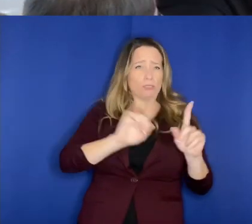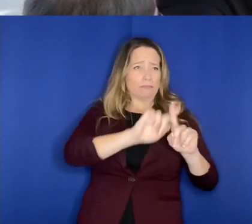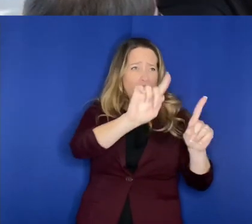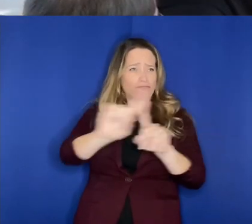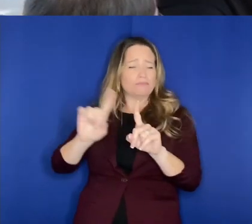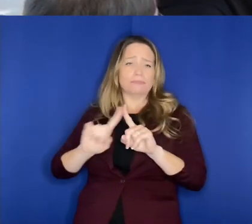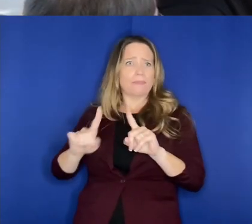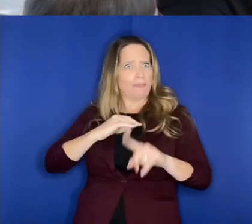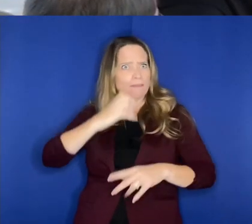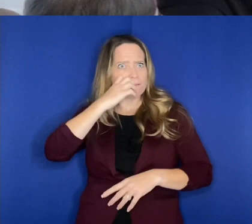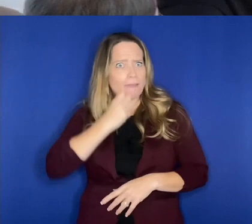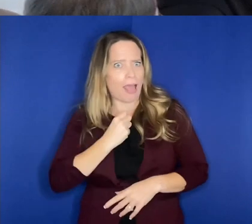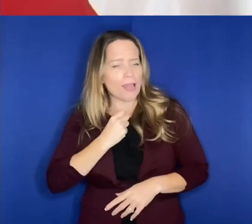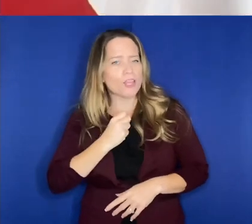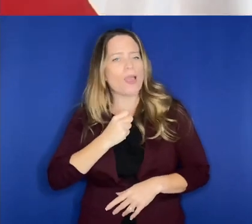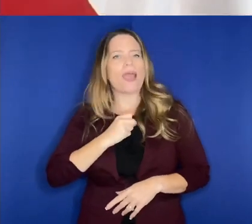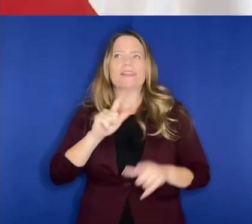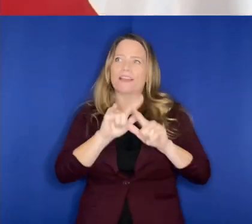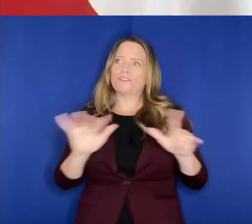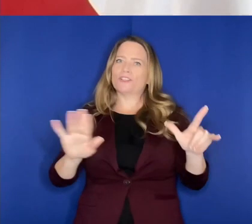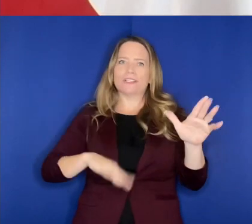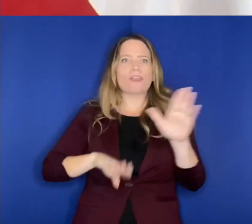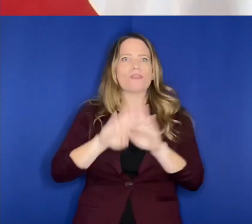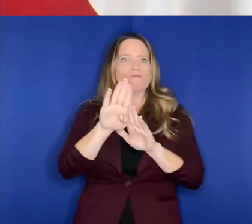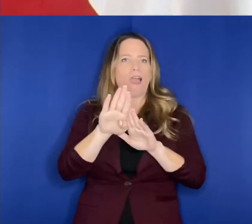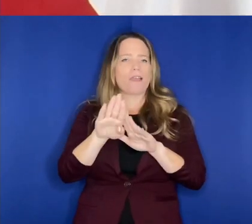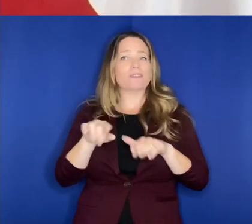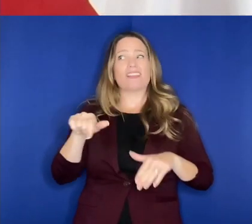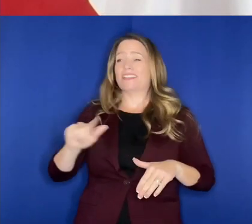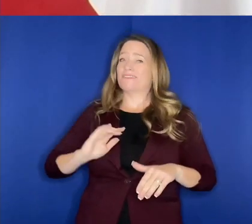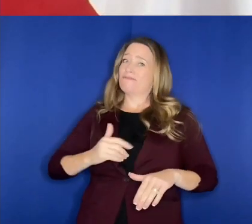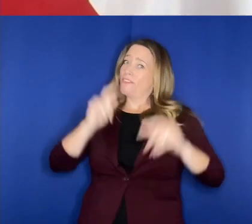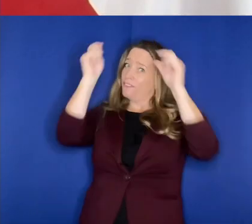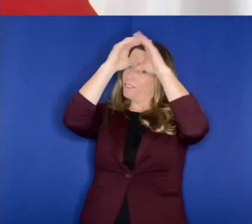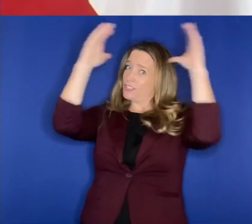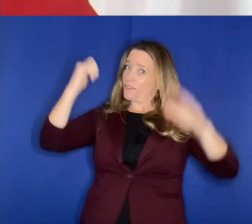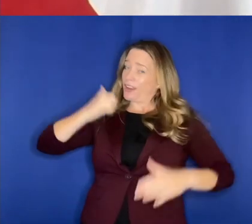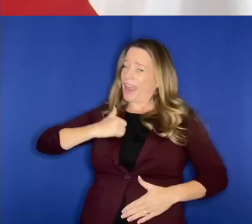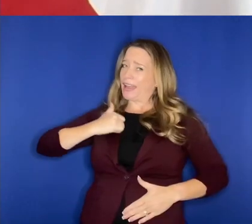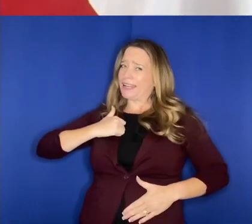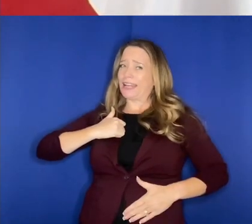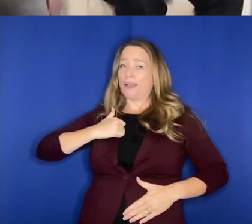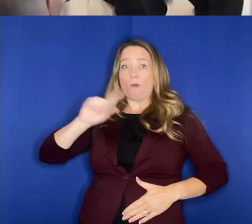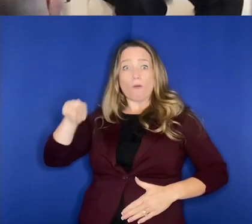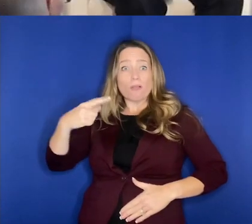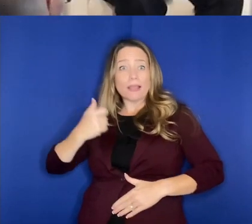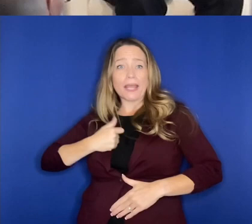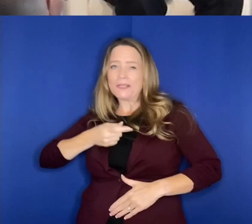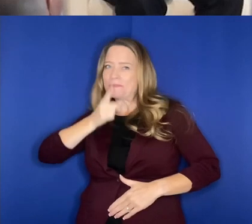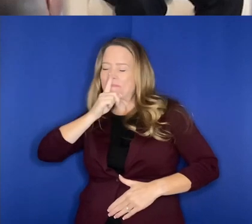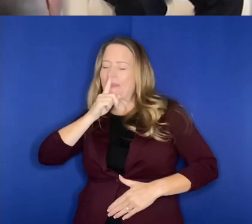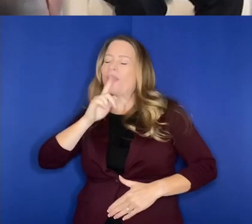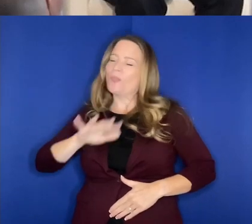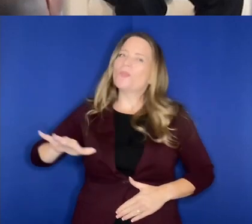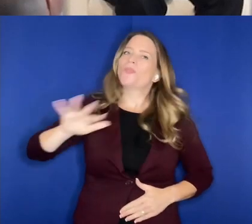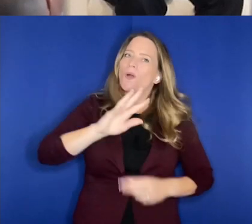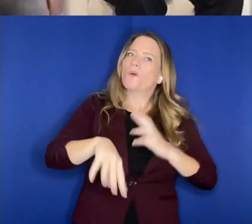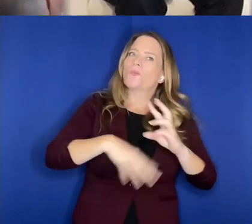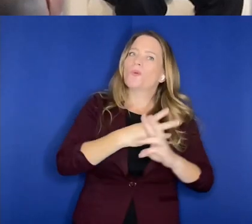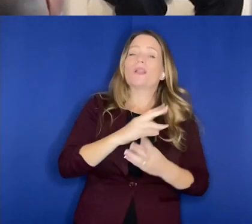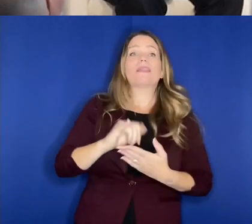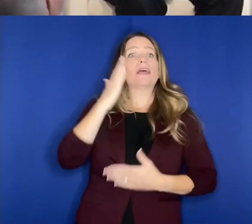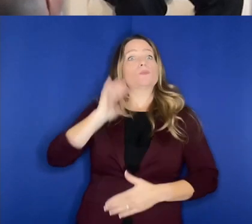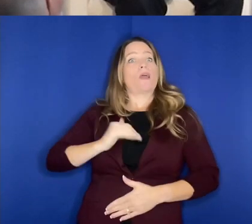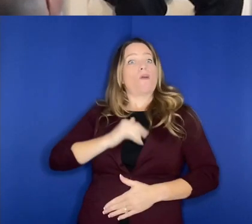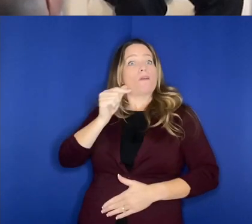diverse society thrive. This is Canada's vision for our country and for our world. This is why